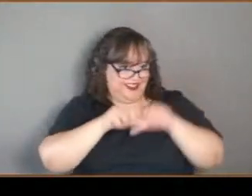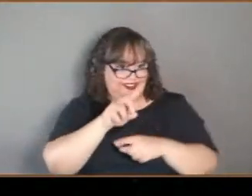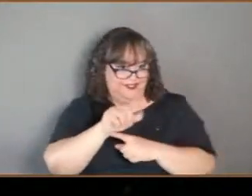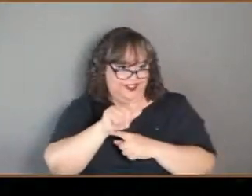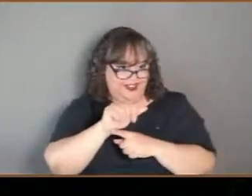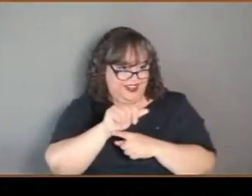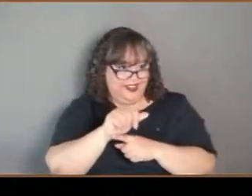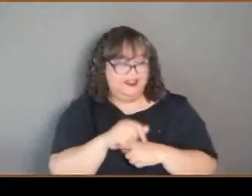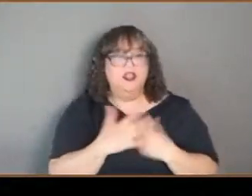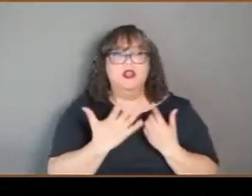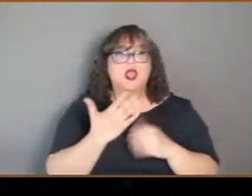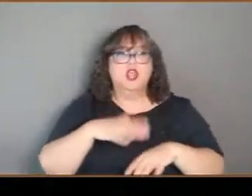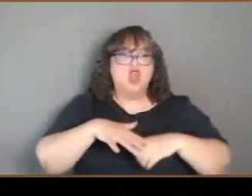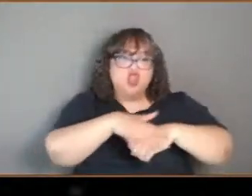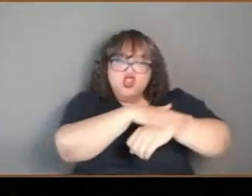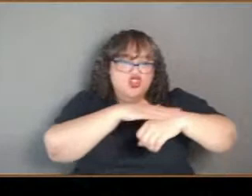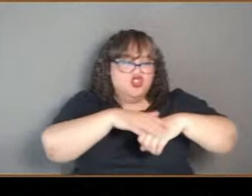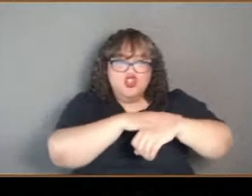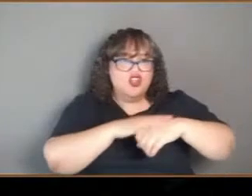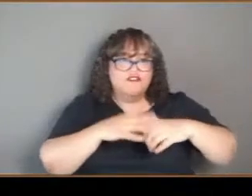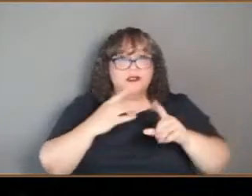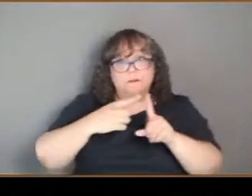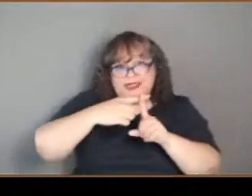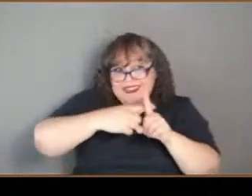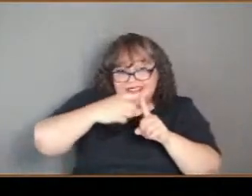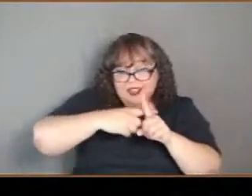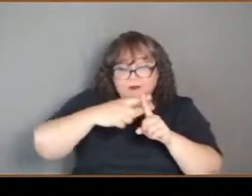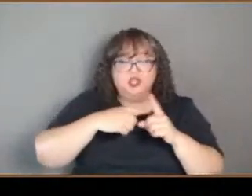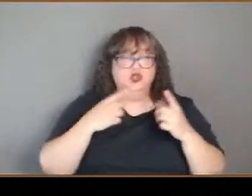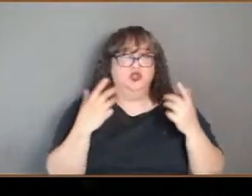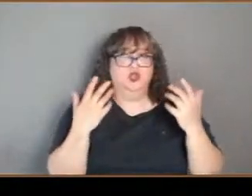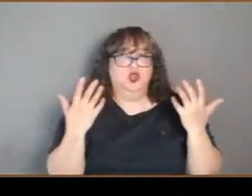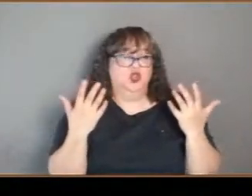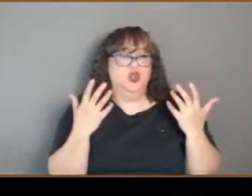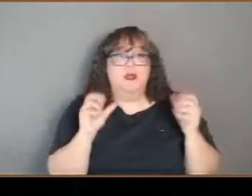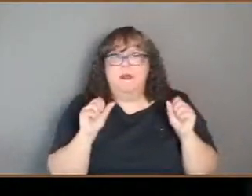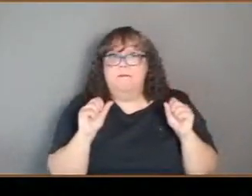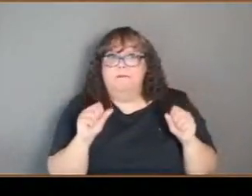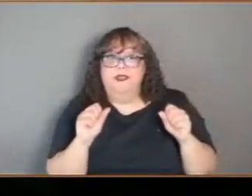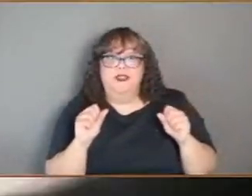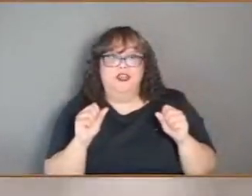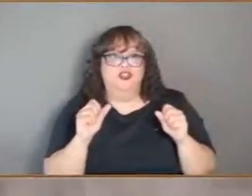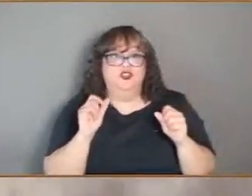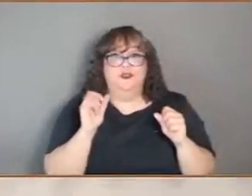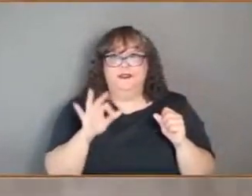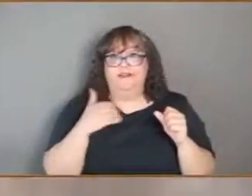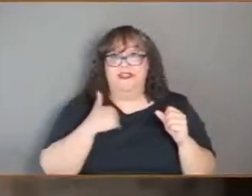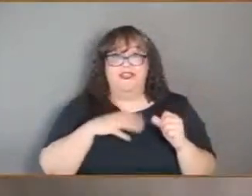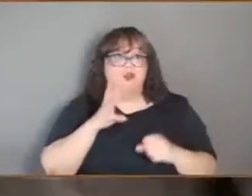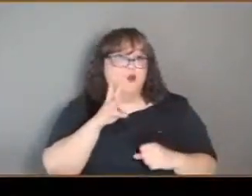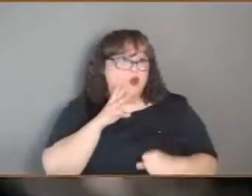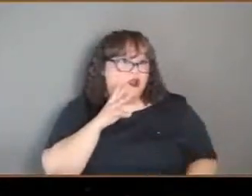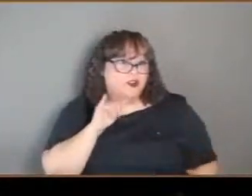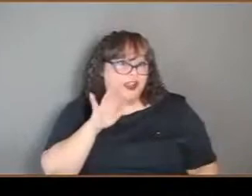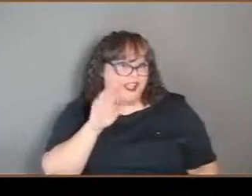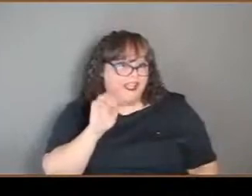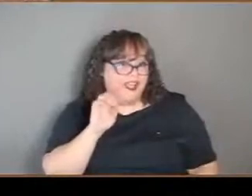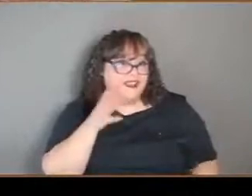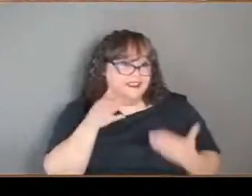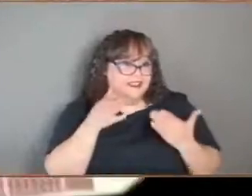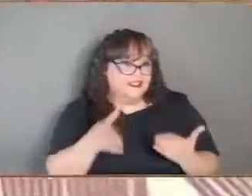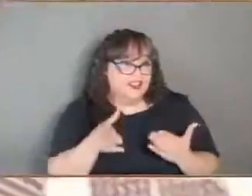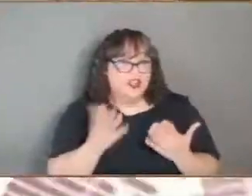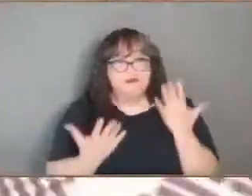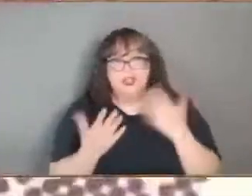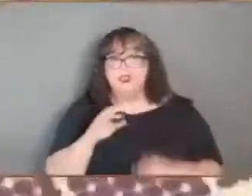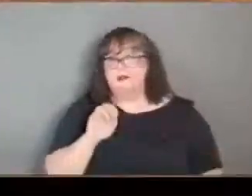surface properties, the temperature of these asteroids. Potentially, is there water ice or other types of exotic ices?